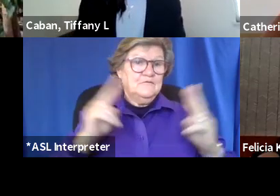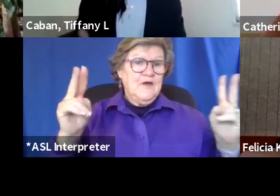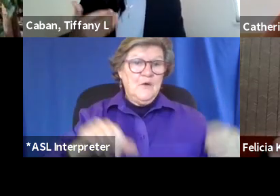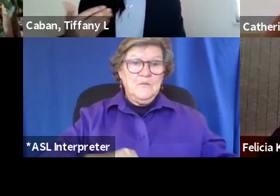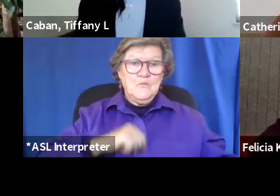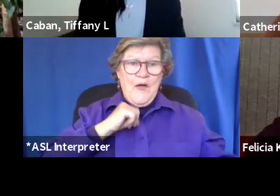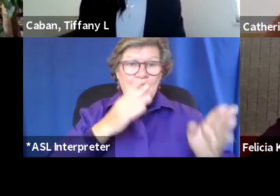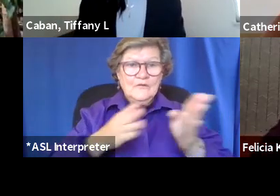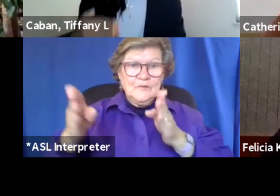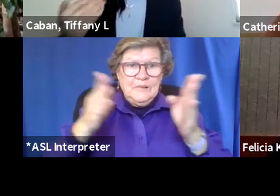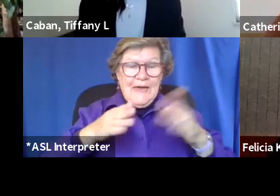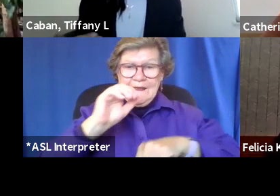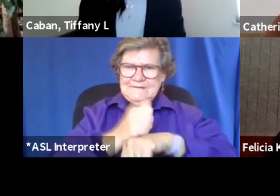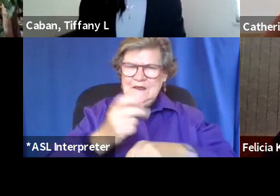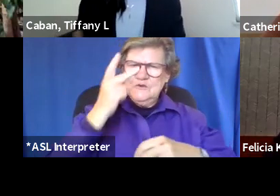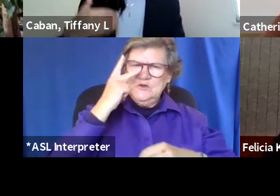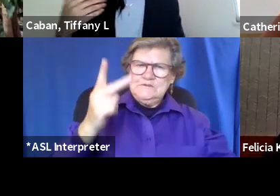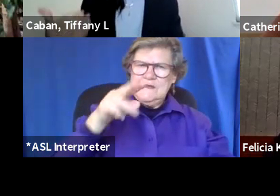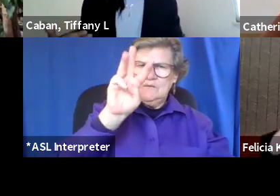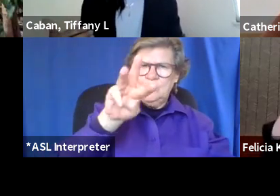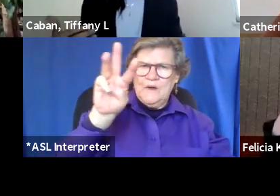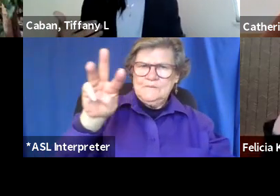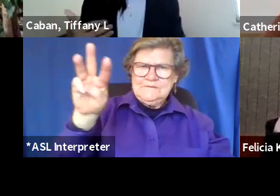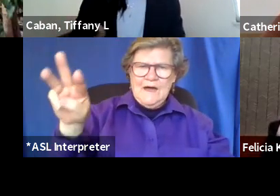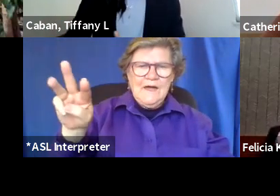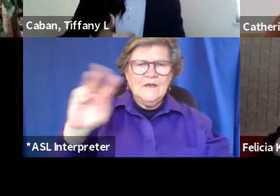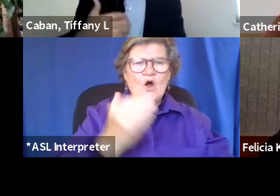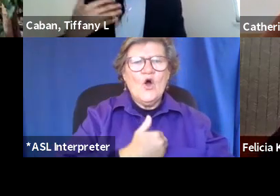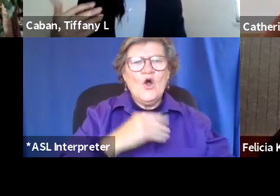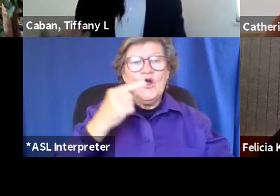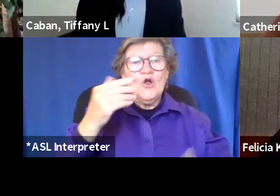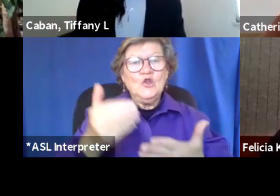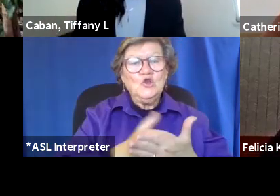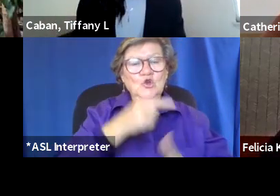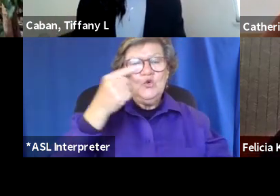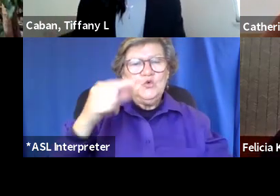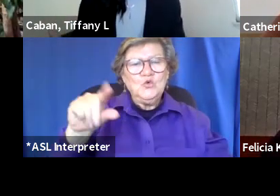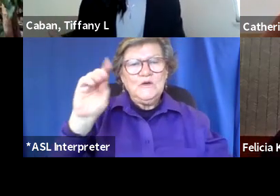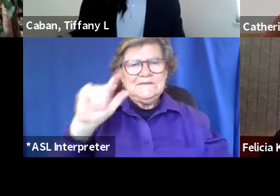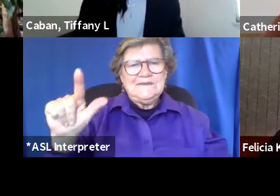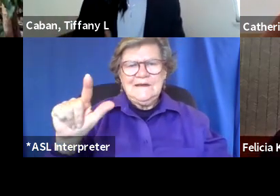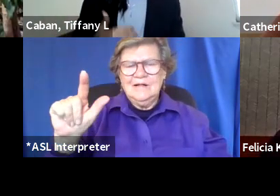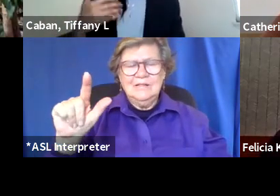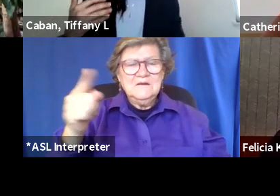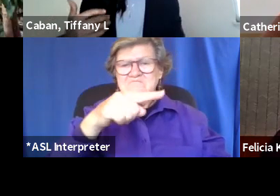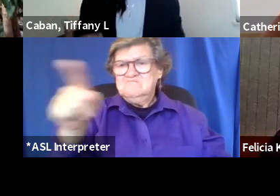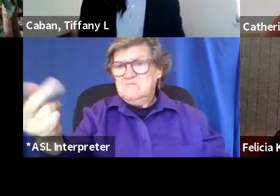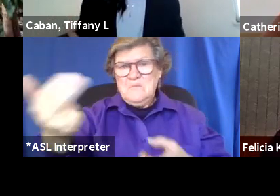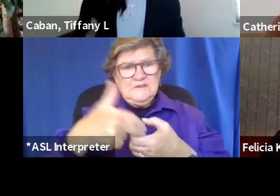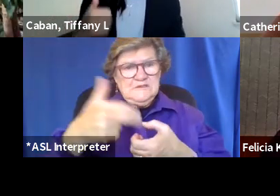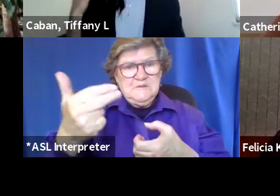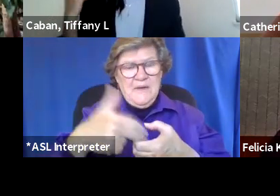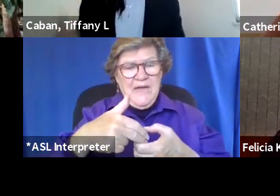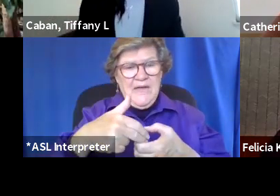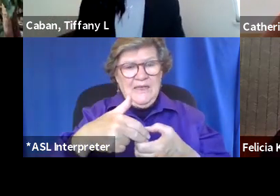that I've put together. It's on my website, cabanforqueens.com, our Green New Deal plan, entirely participatory. You know, I'm really proud to be endorsed